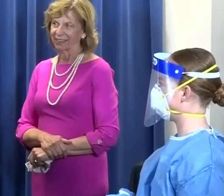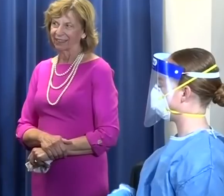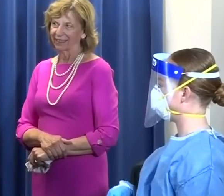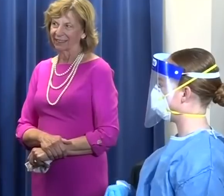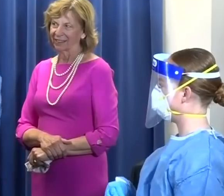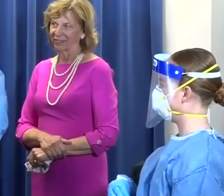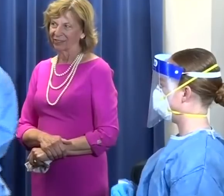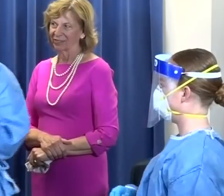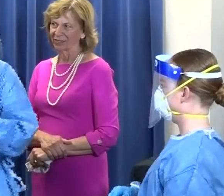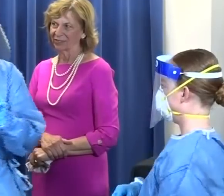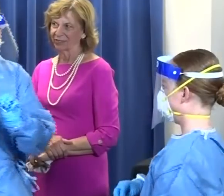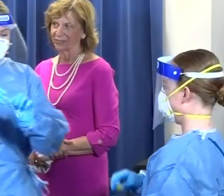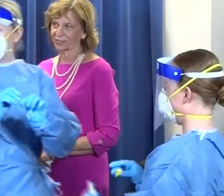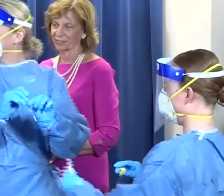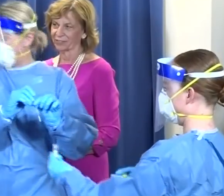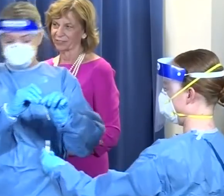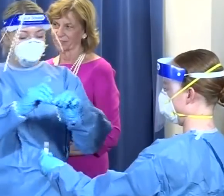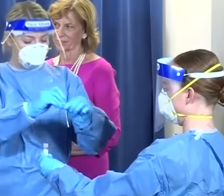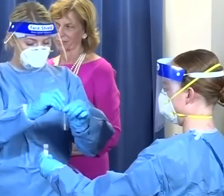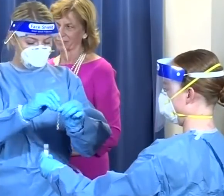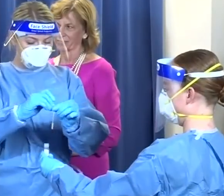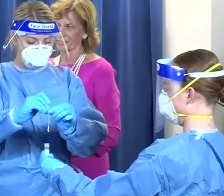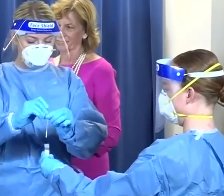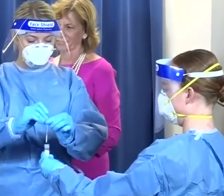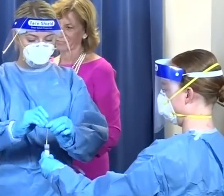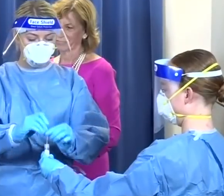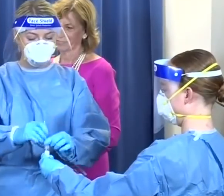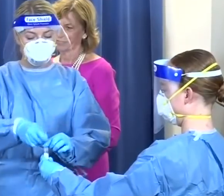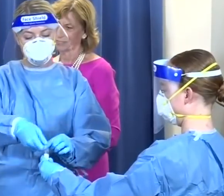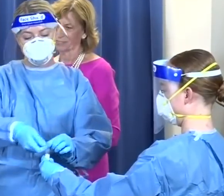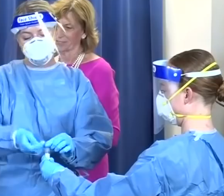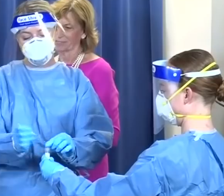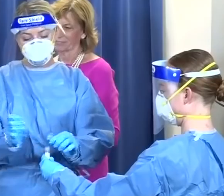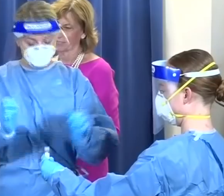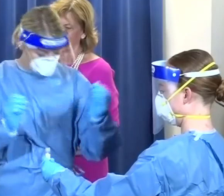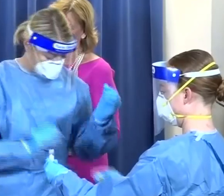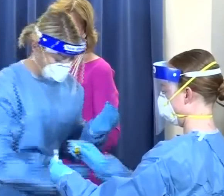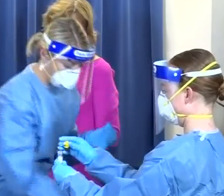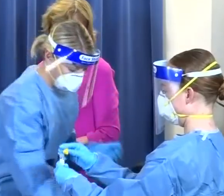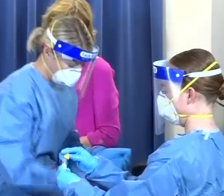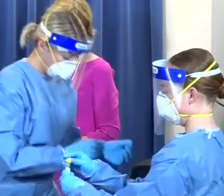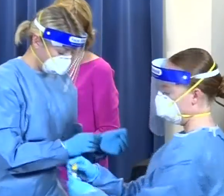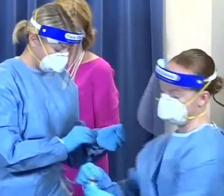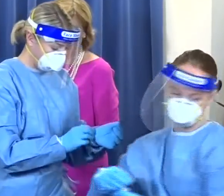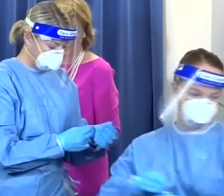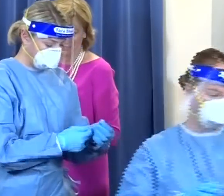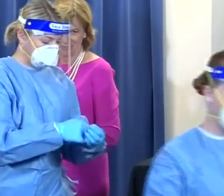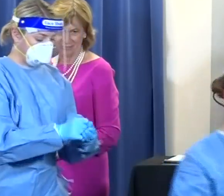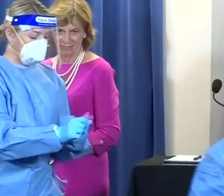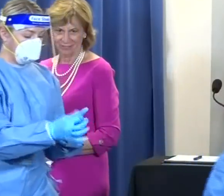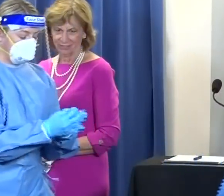And that is it. Okay, that's it? That's it. All right. Awesome. Thank you.